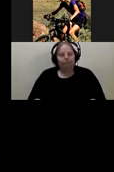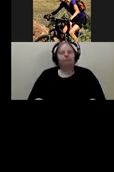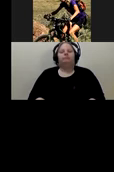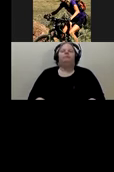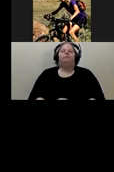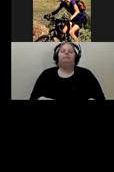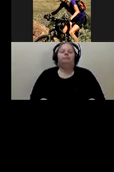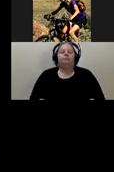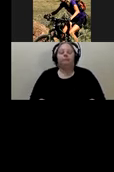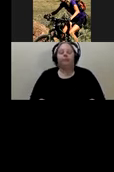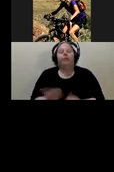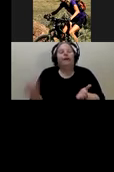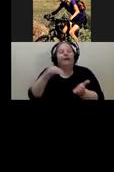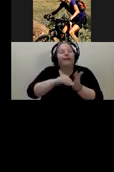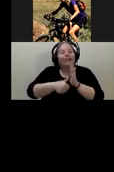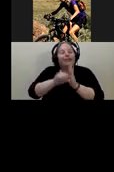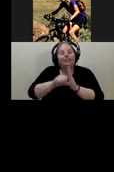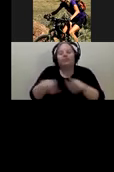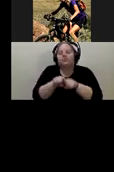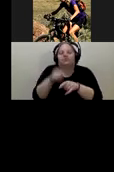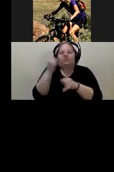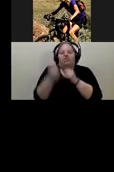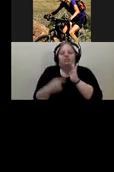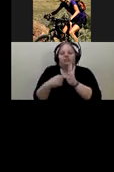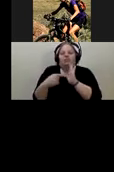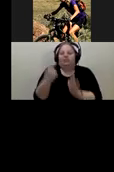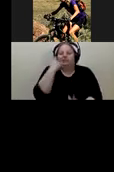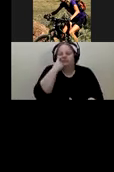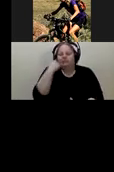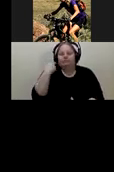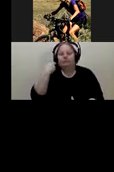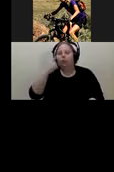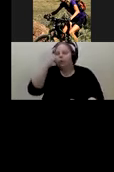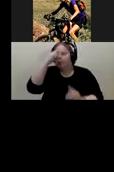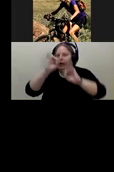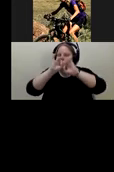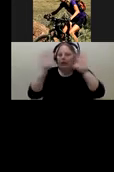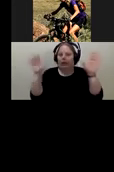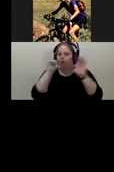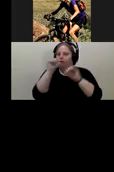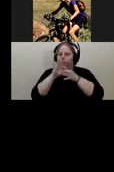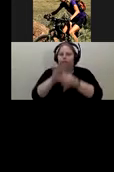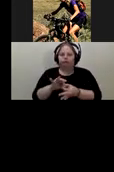not, again, this is like the last example where we're not thinking clearly about